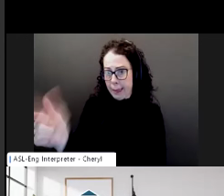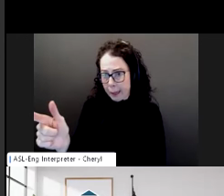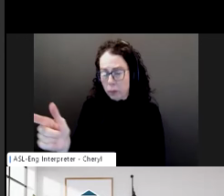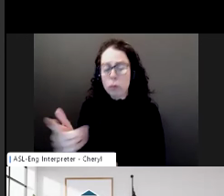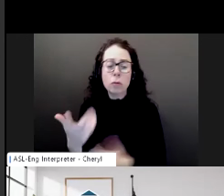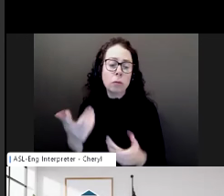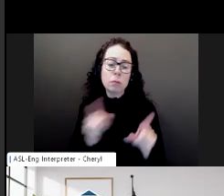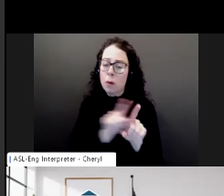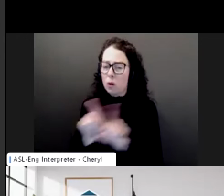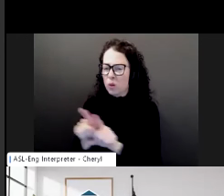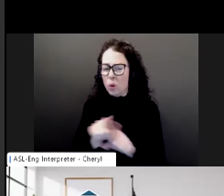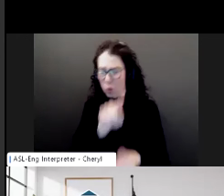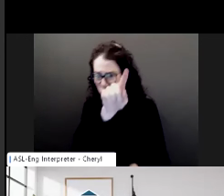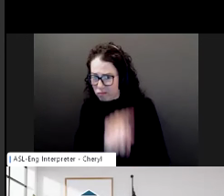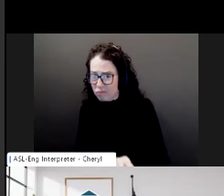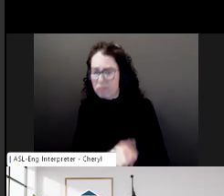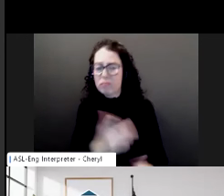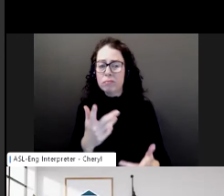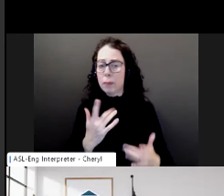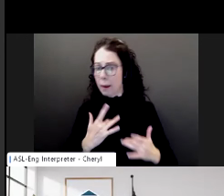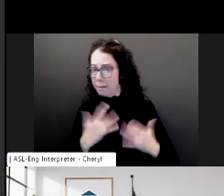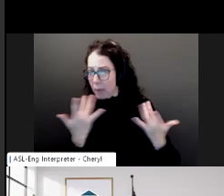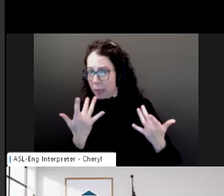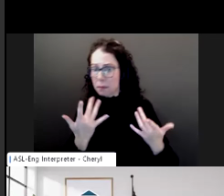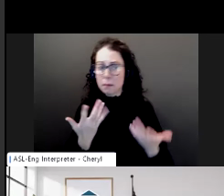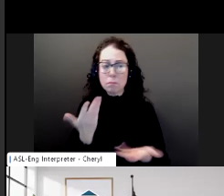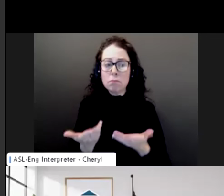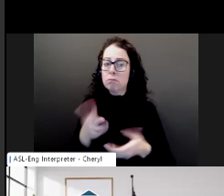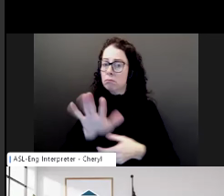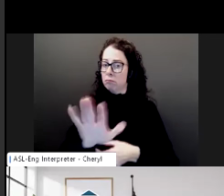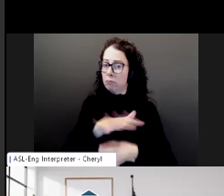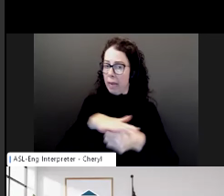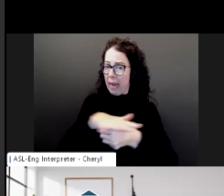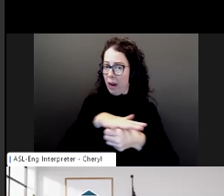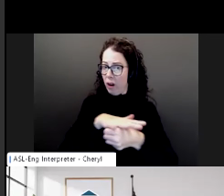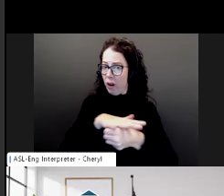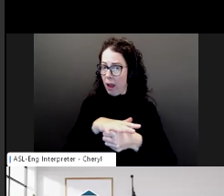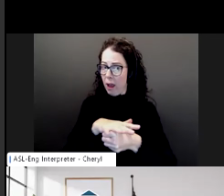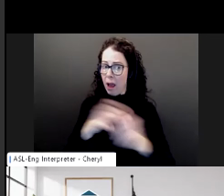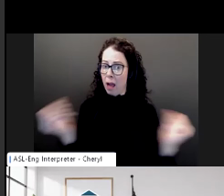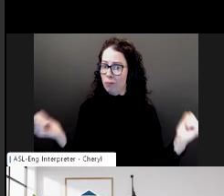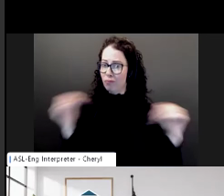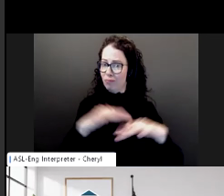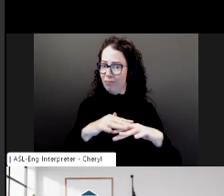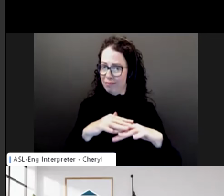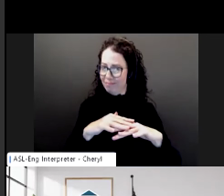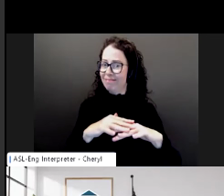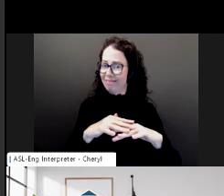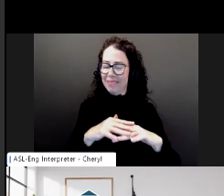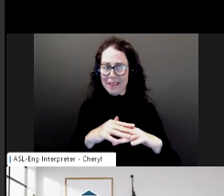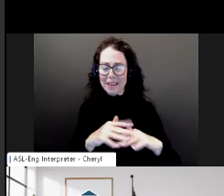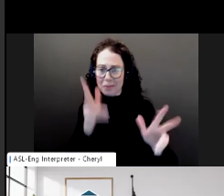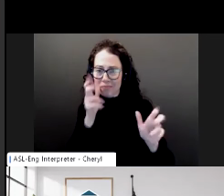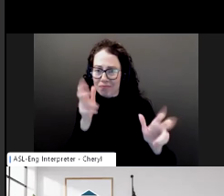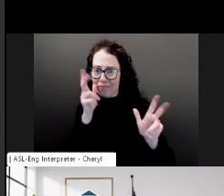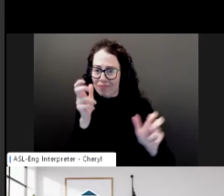you can see other events that we're doing. There might be something local to your area, and you can maybe join us in person at a future event.